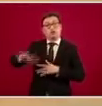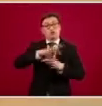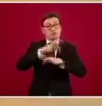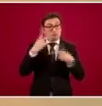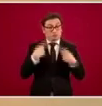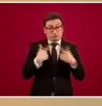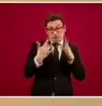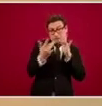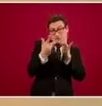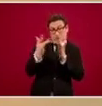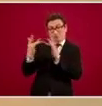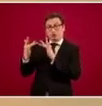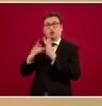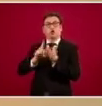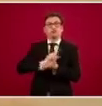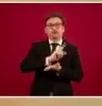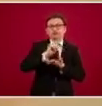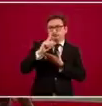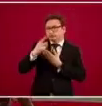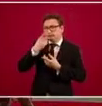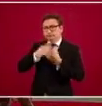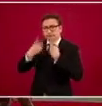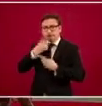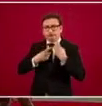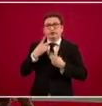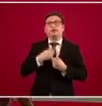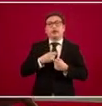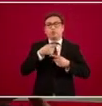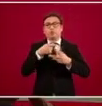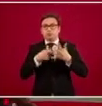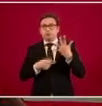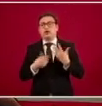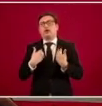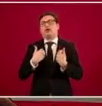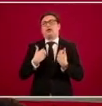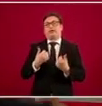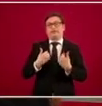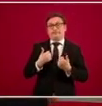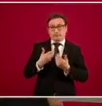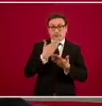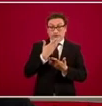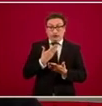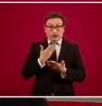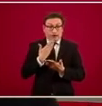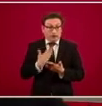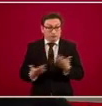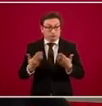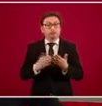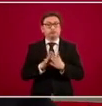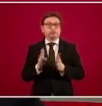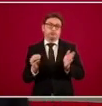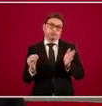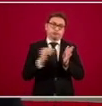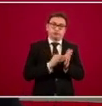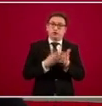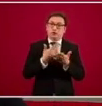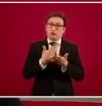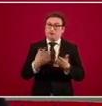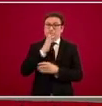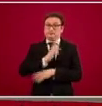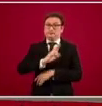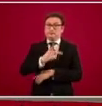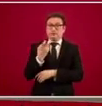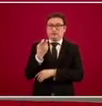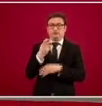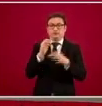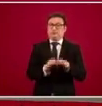The result of communicating with the overall population through social media led us to have a section that